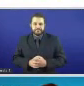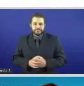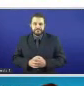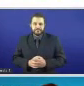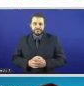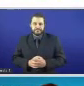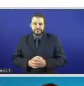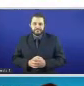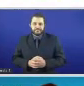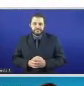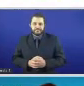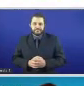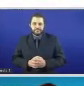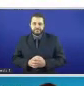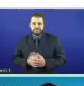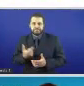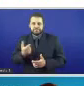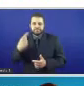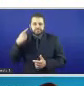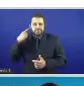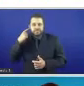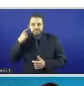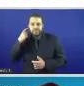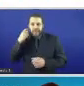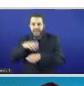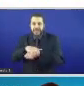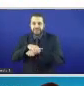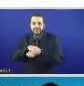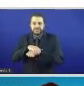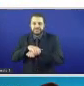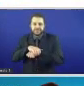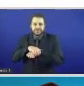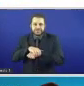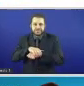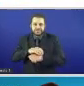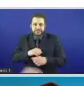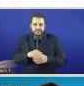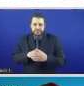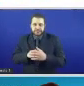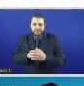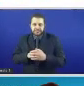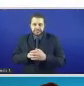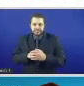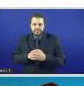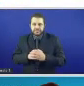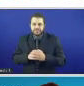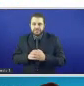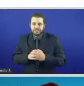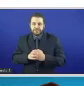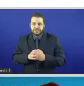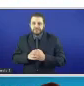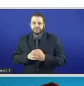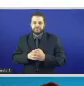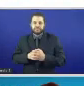in Spanish and in English. So we're here this morning to discuss the critical importance of feminist movements in